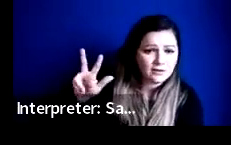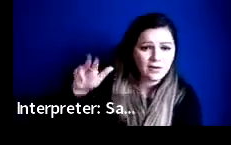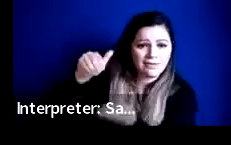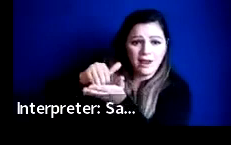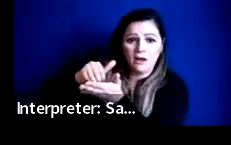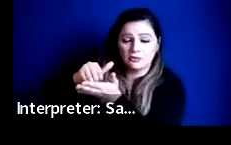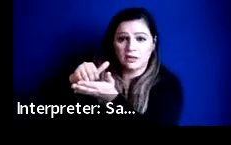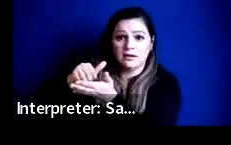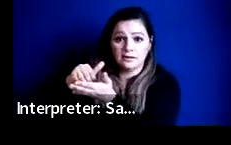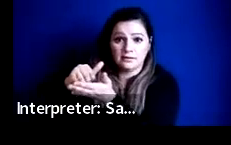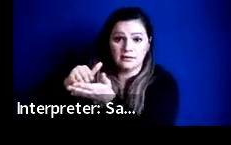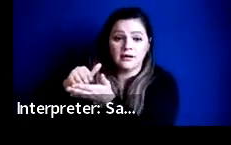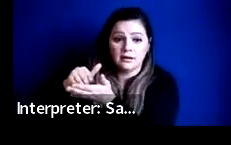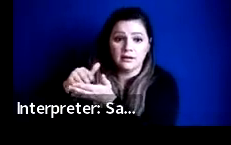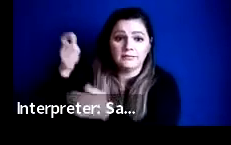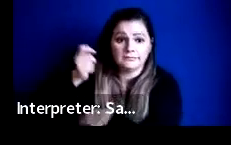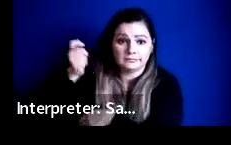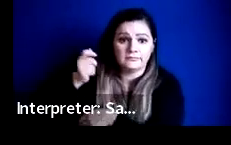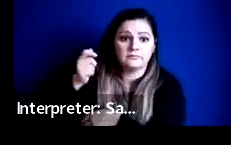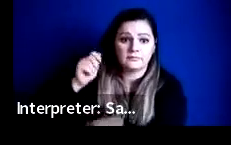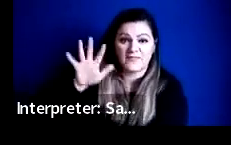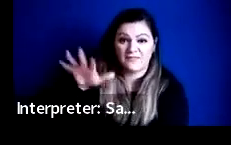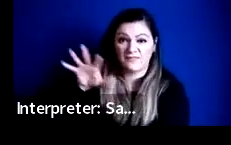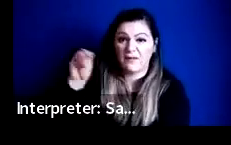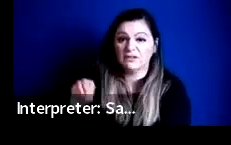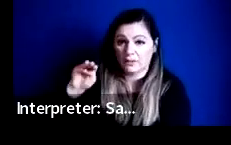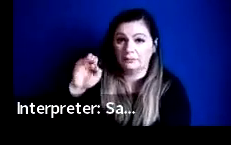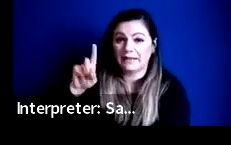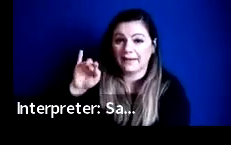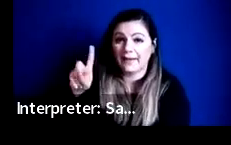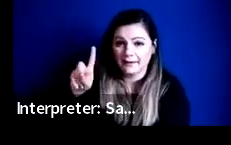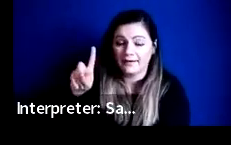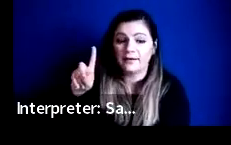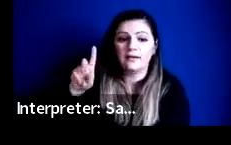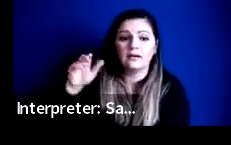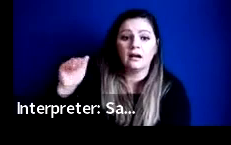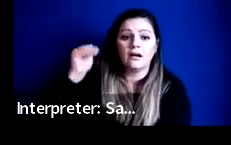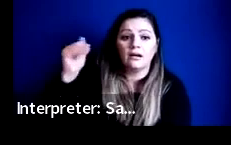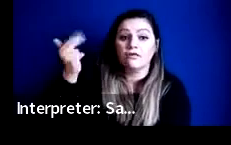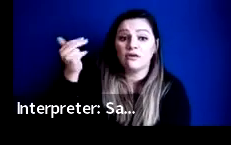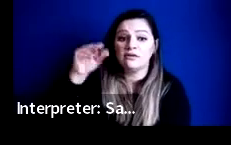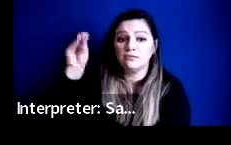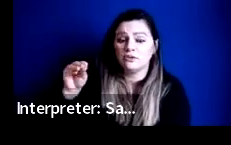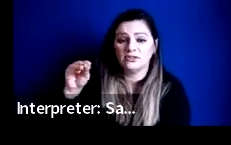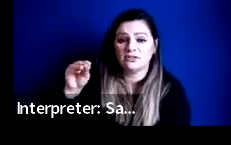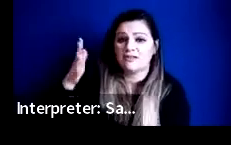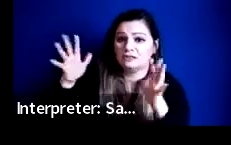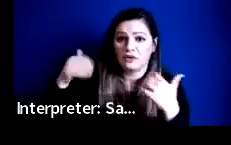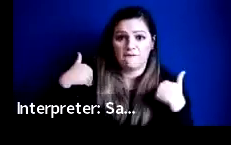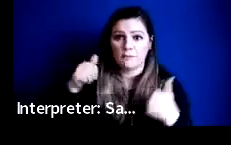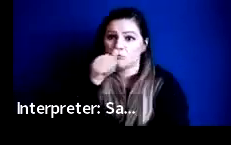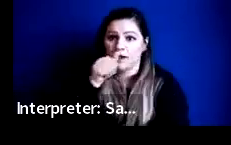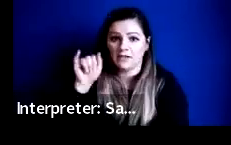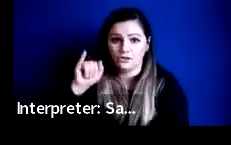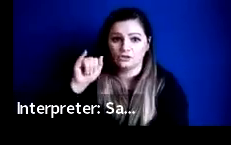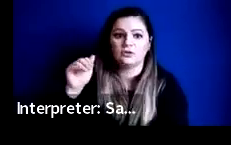up, where there's 55% who have Medicaid and only 13% have a private insurance, and 13